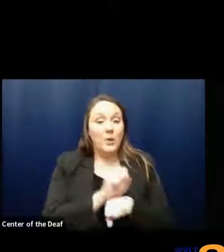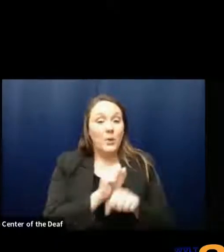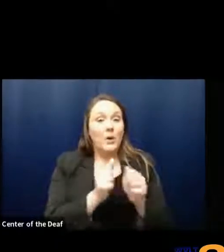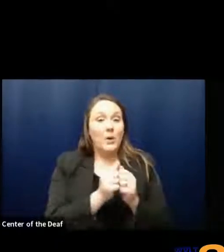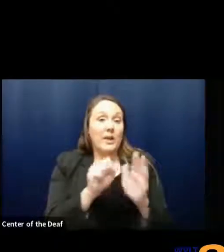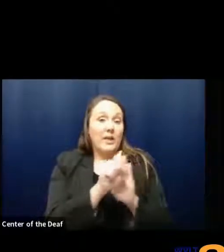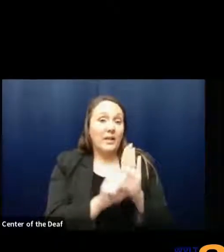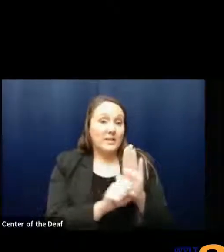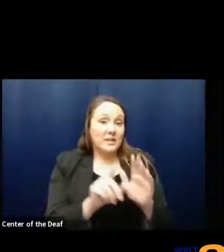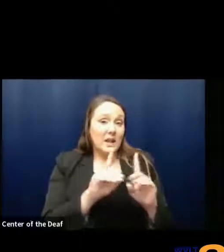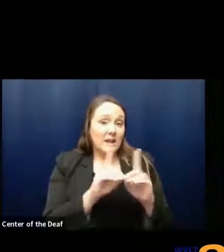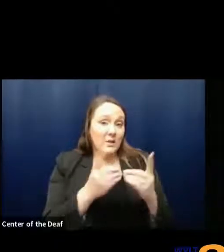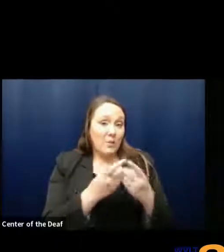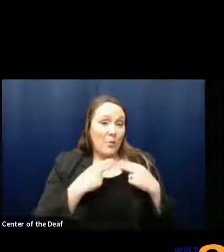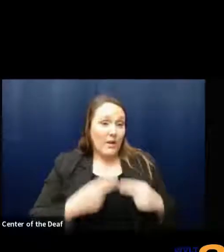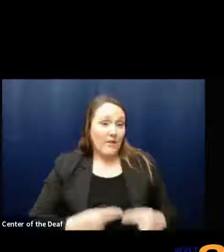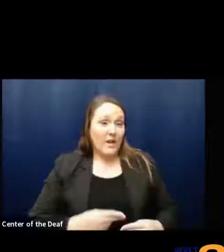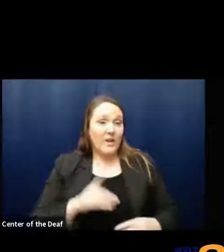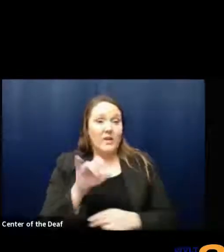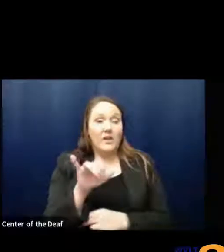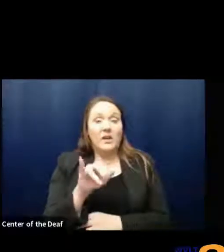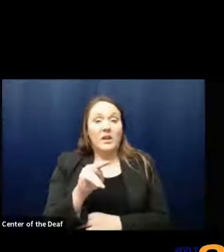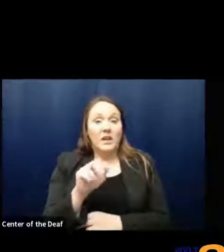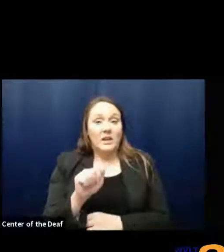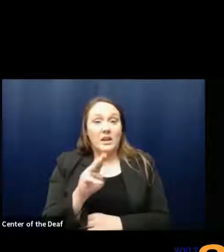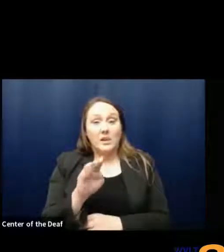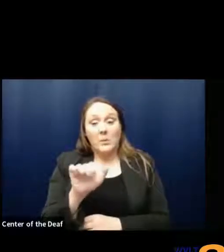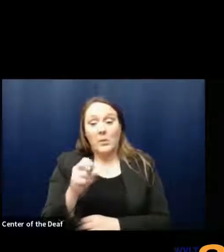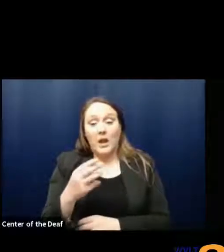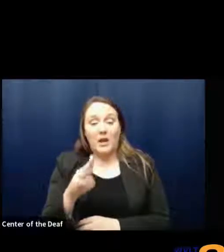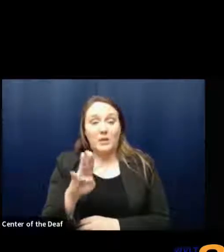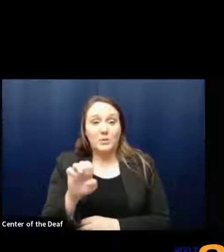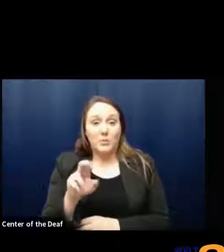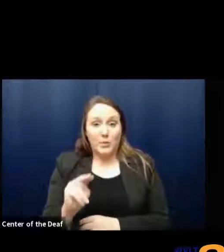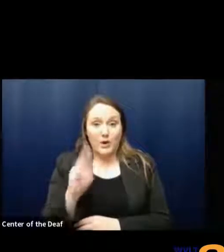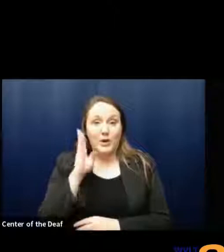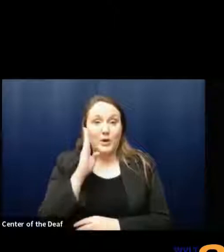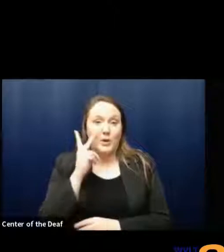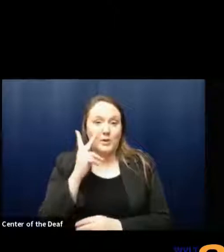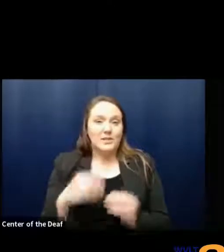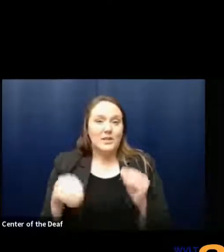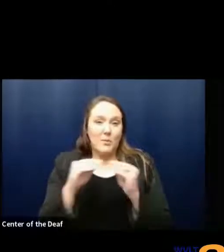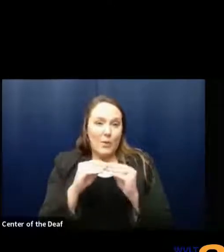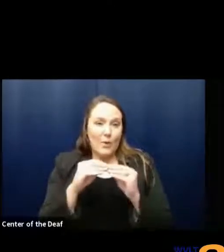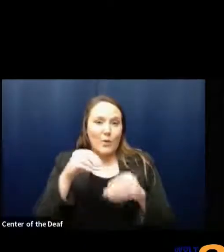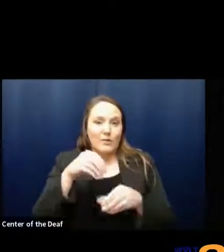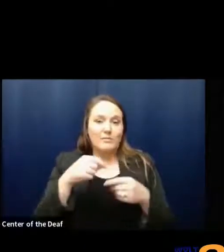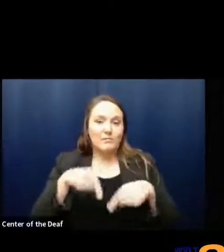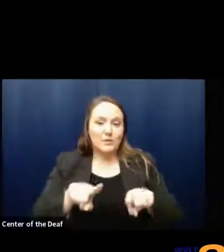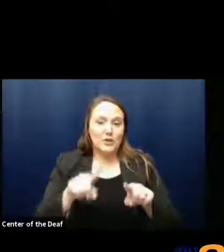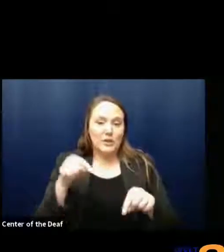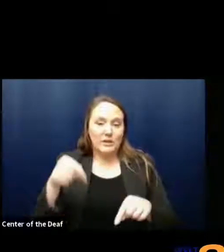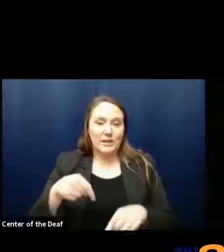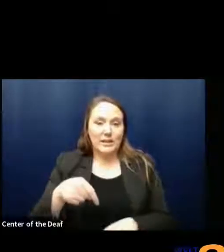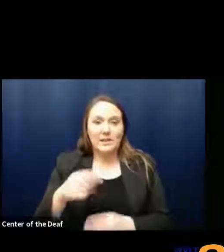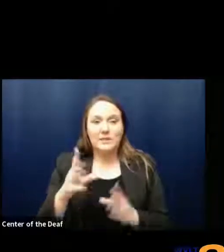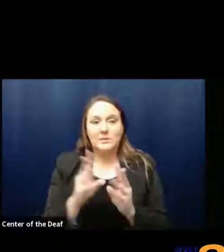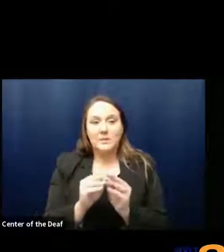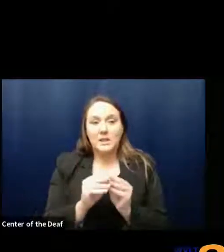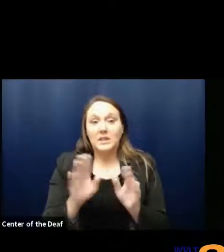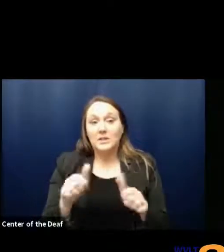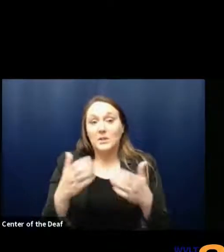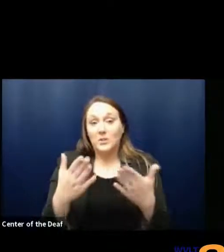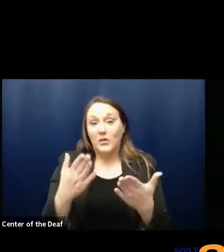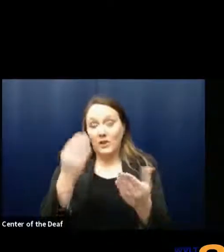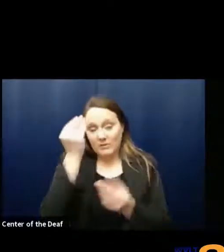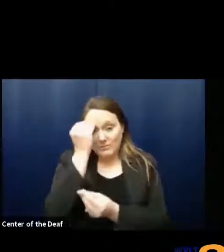and our Dina Mashburn, our Director of Nursing. You're going to start seeing more of her in these briefings to be able to provide updates.